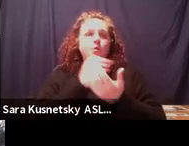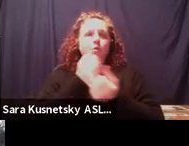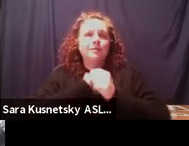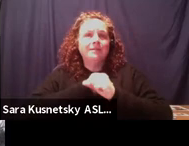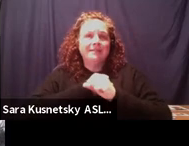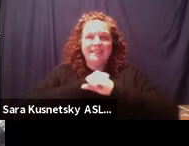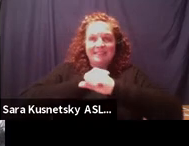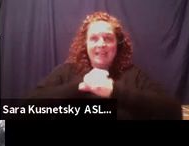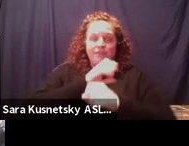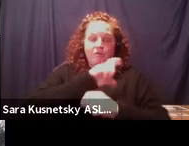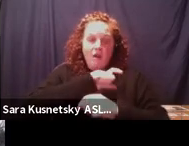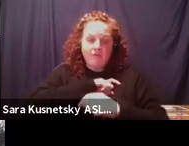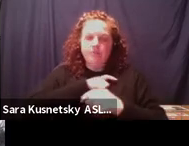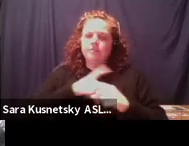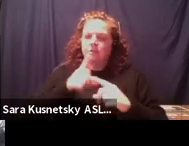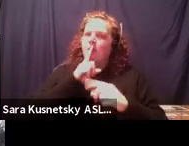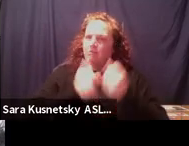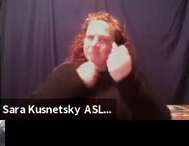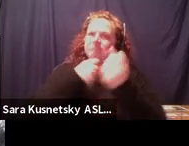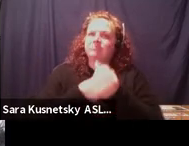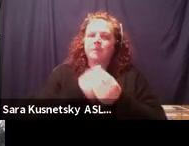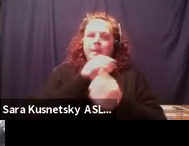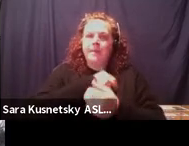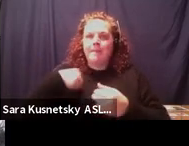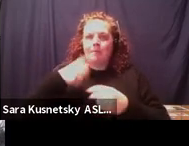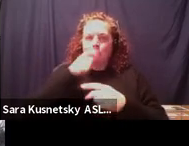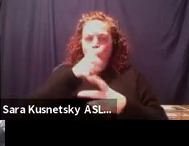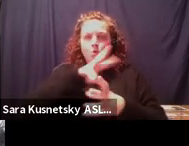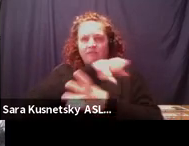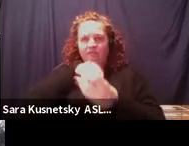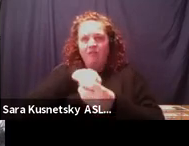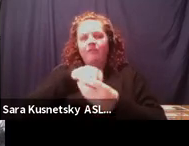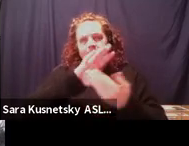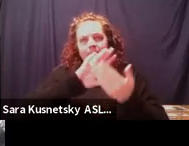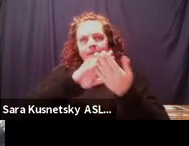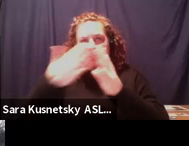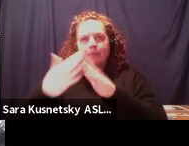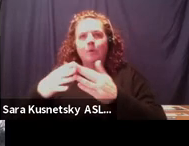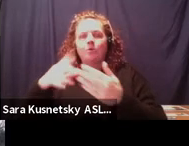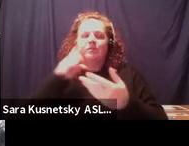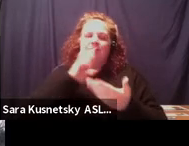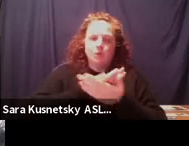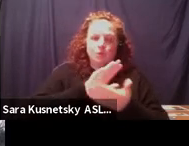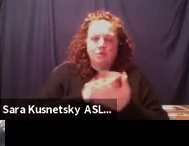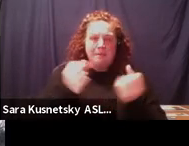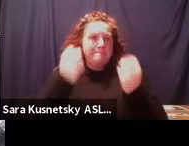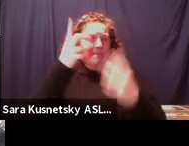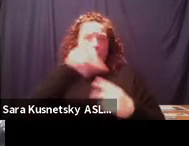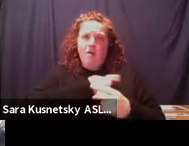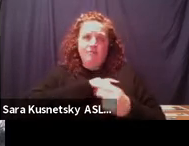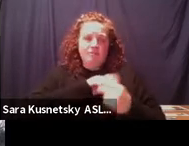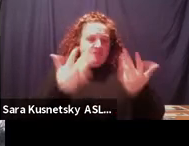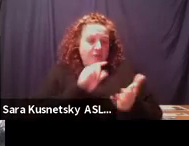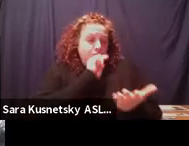of the school communities that they serve. Many of them are graduates of BPS, and so many of them have many years